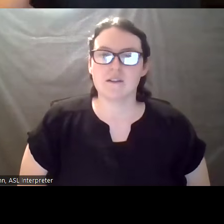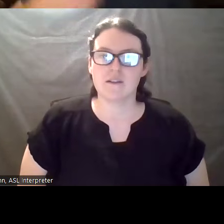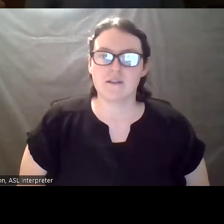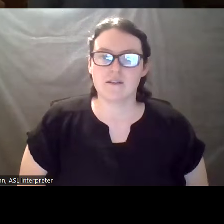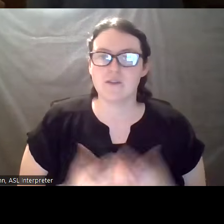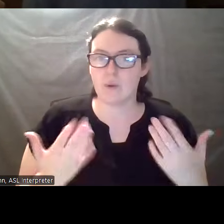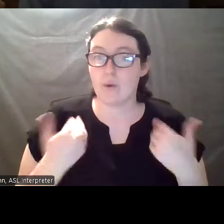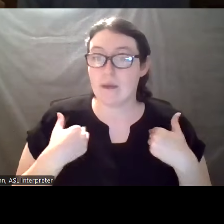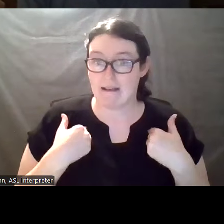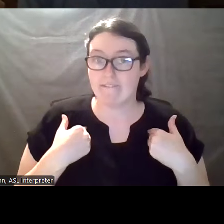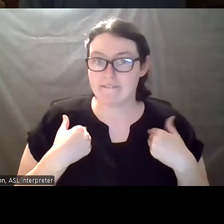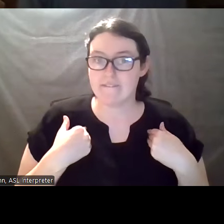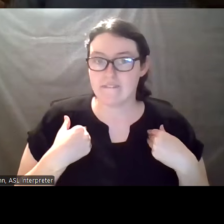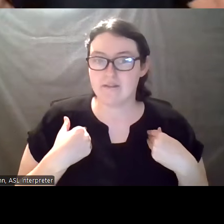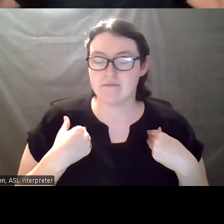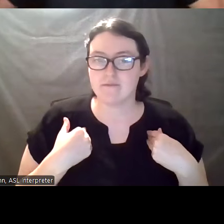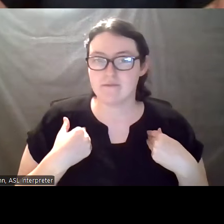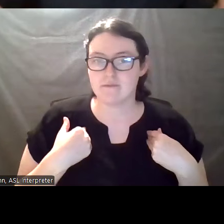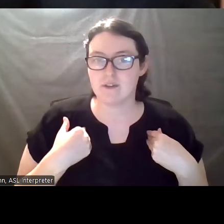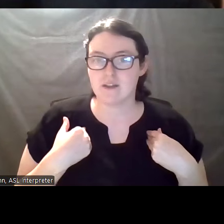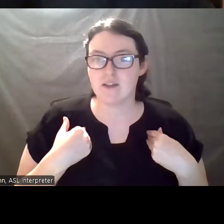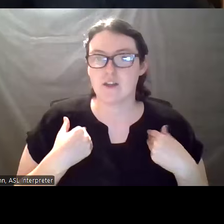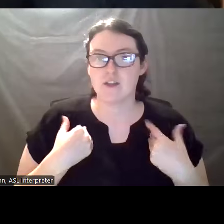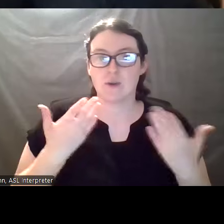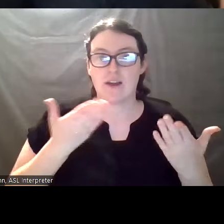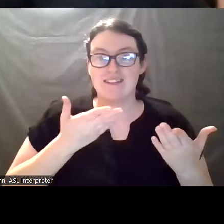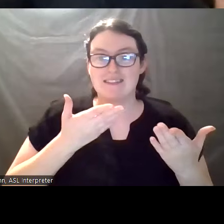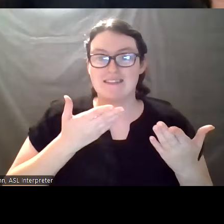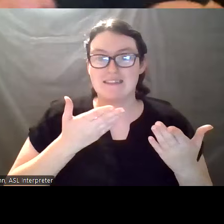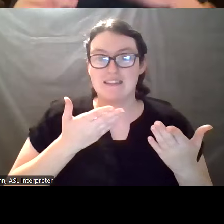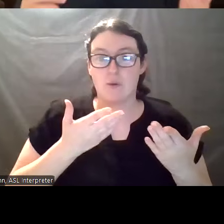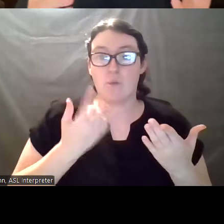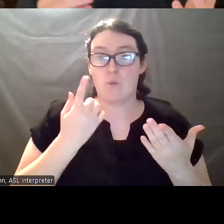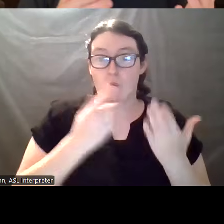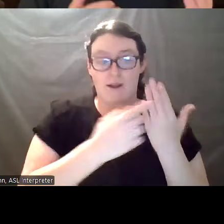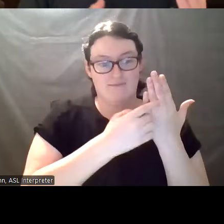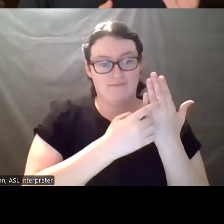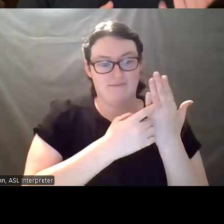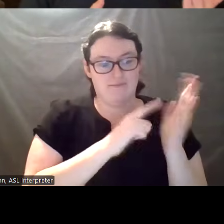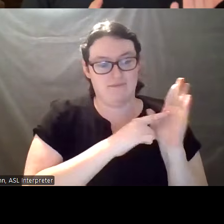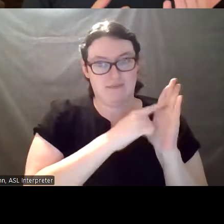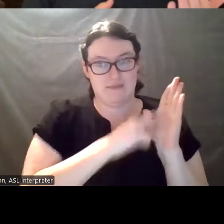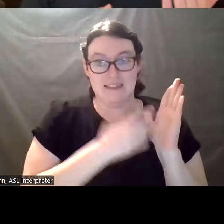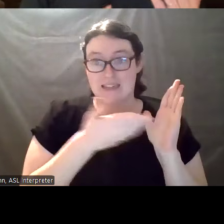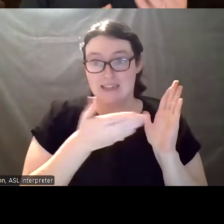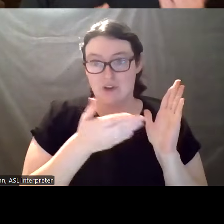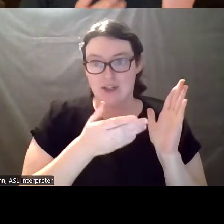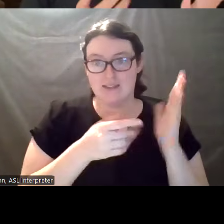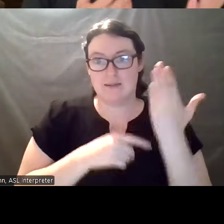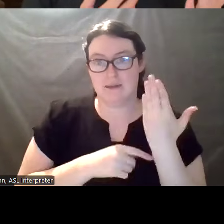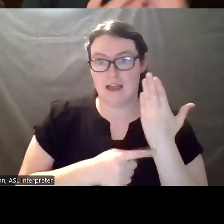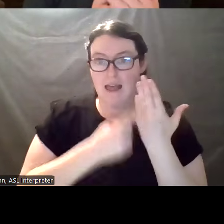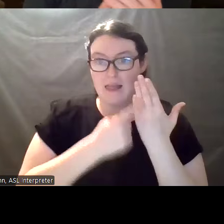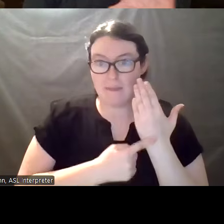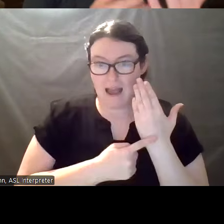What we have is so you've got deliveries of beer on the one side. On the back, what he's doing,